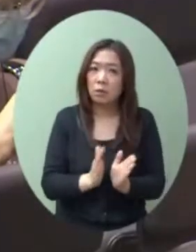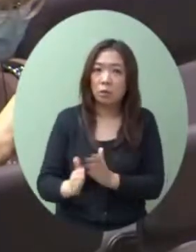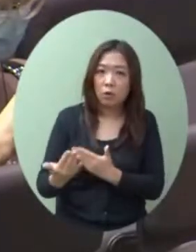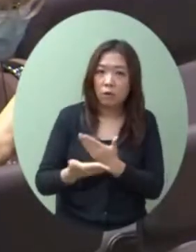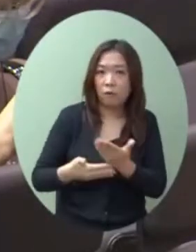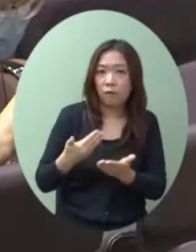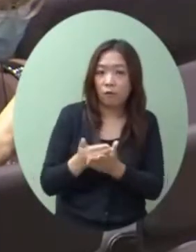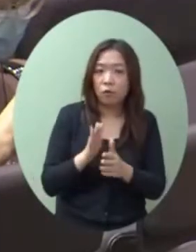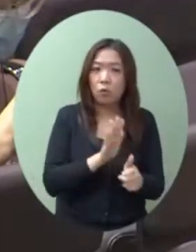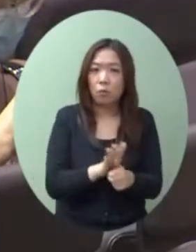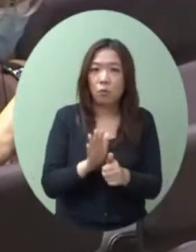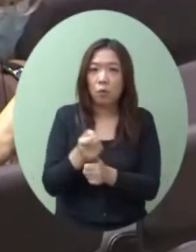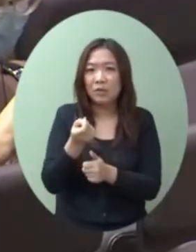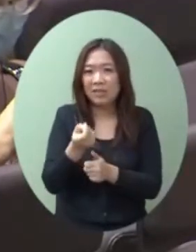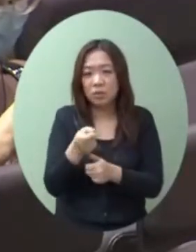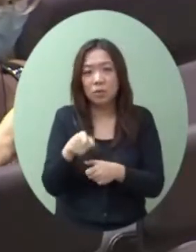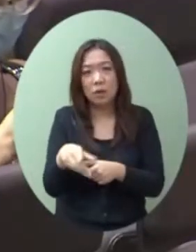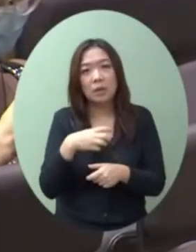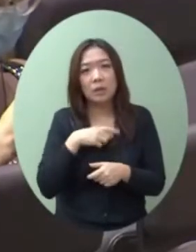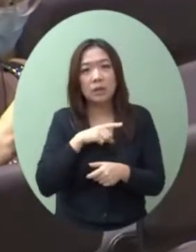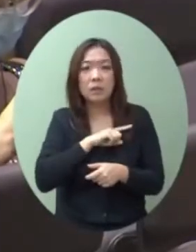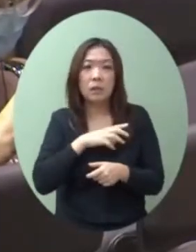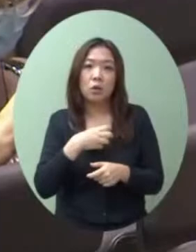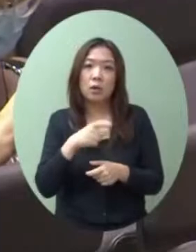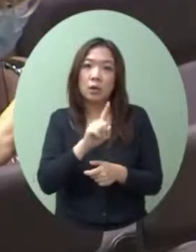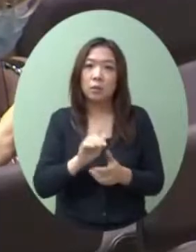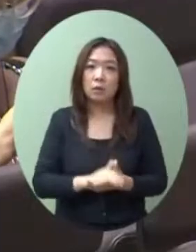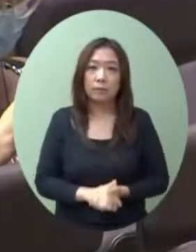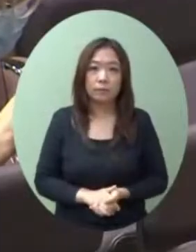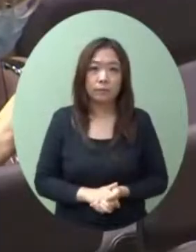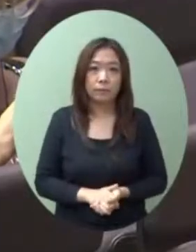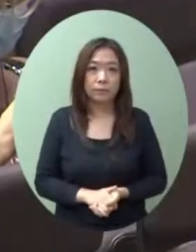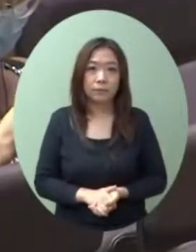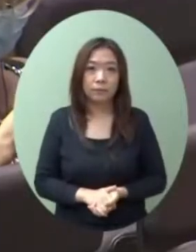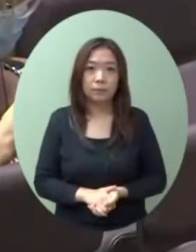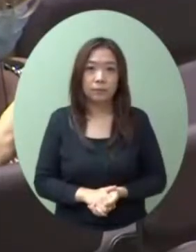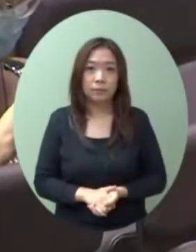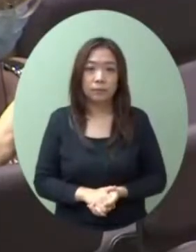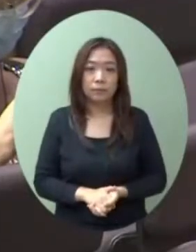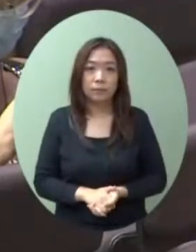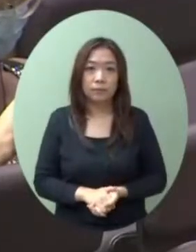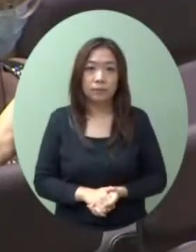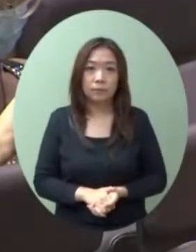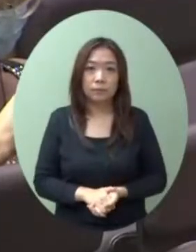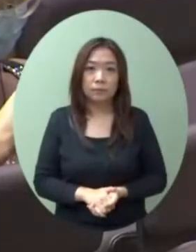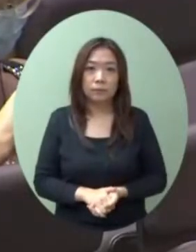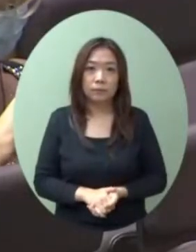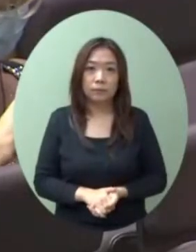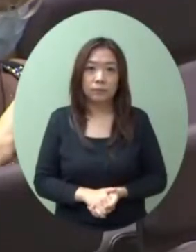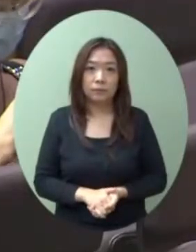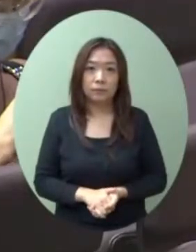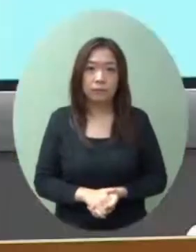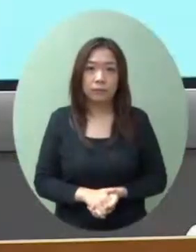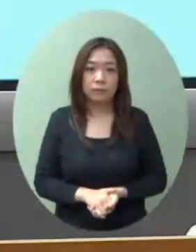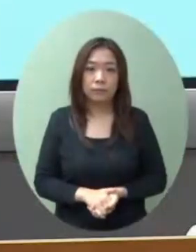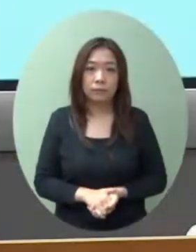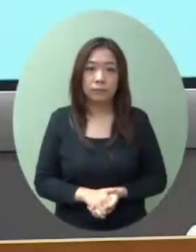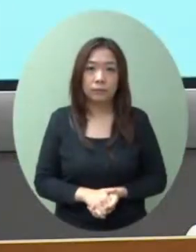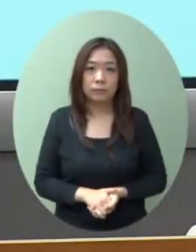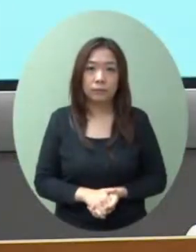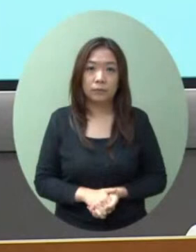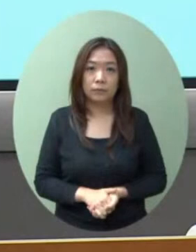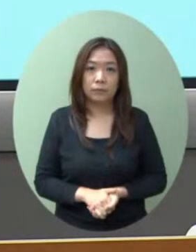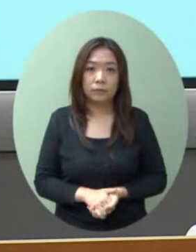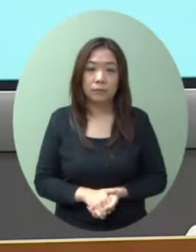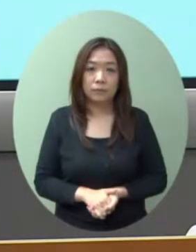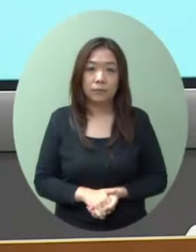sector and the tourism sector. Do you think they say that the measures that would not